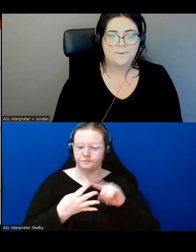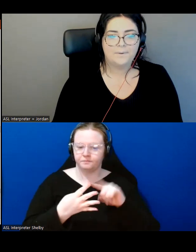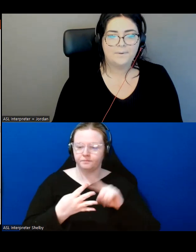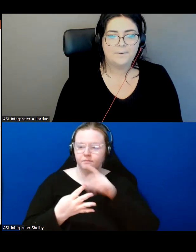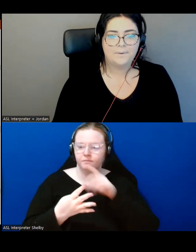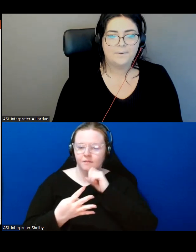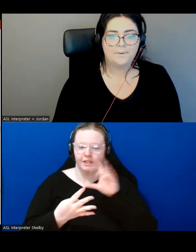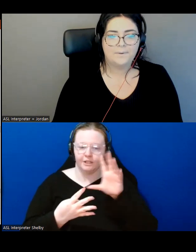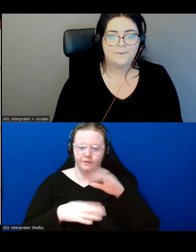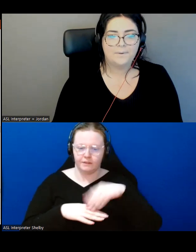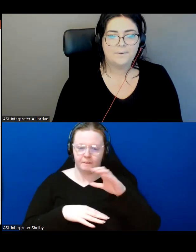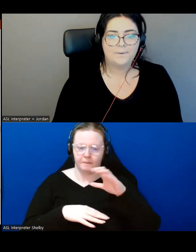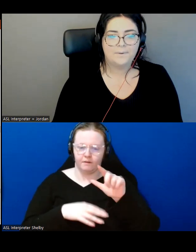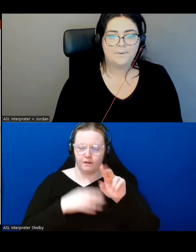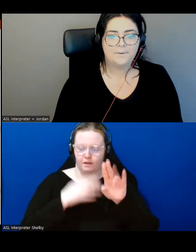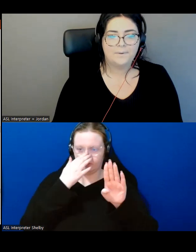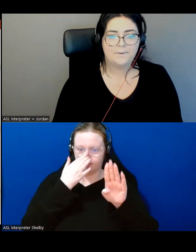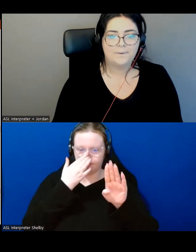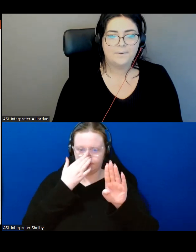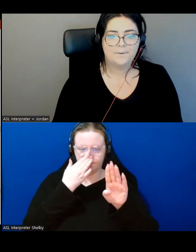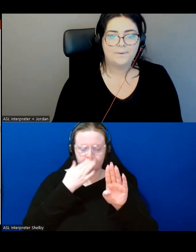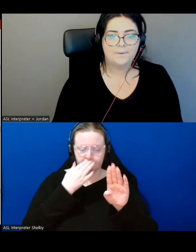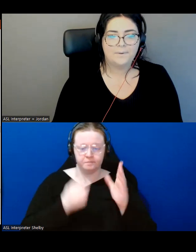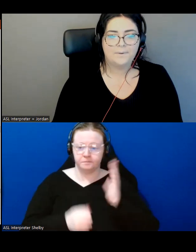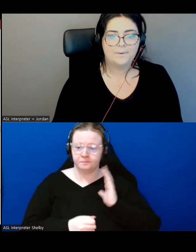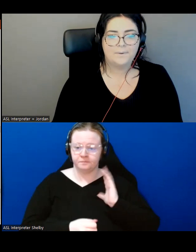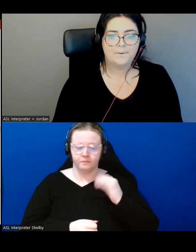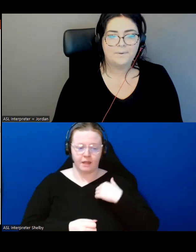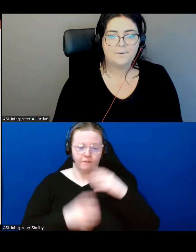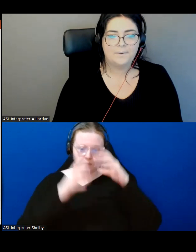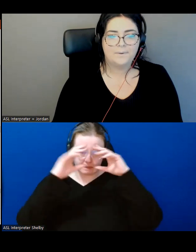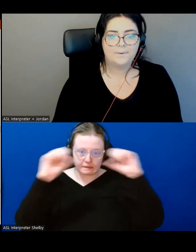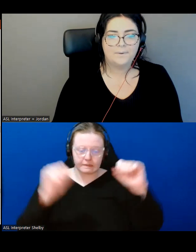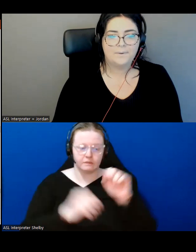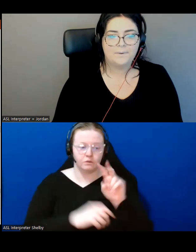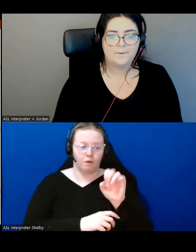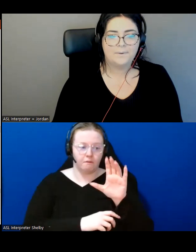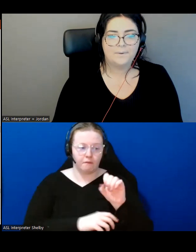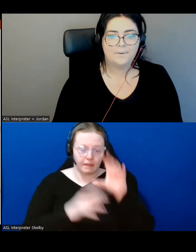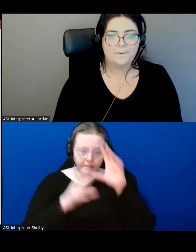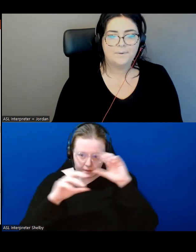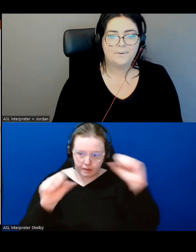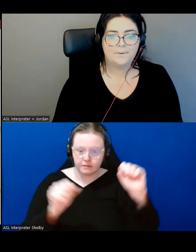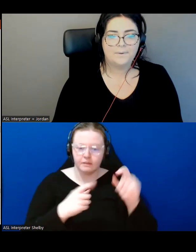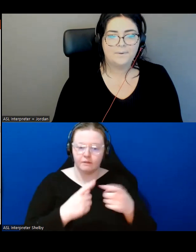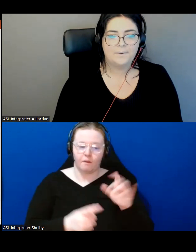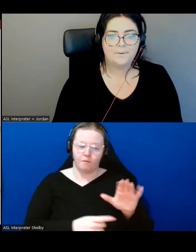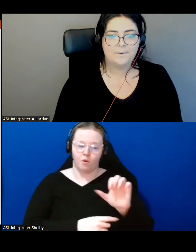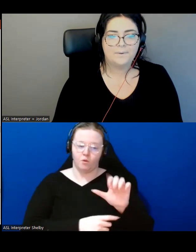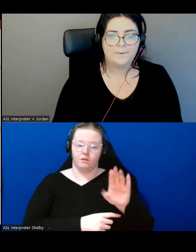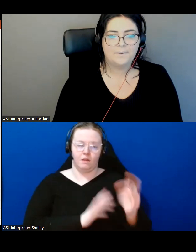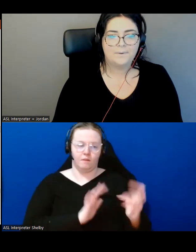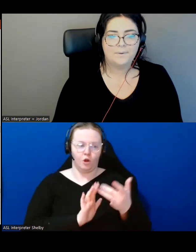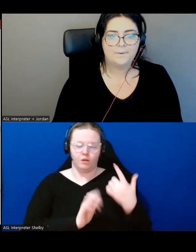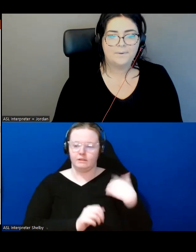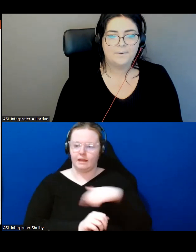presidents and vice presidents and members of 50 plus clubs contact us for probably materials so that